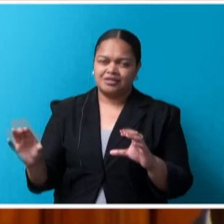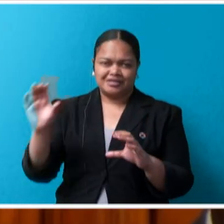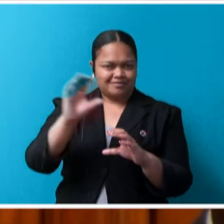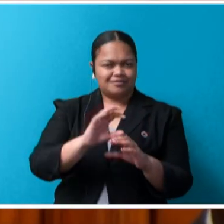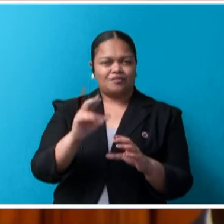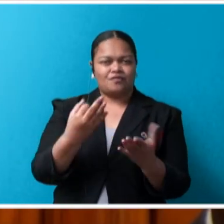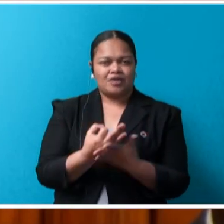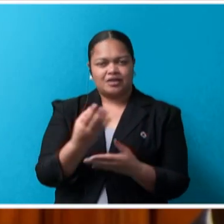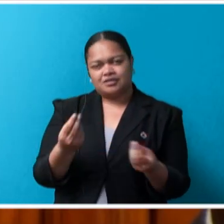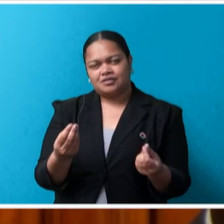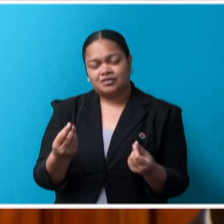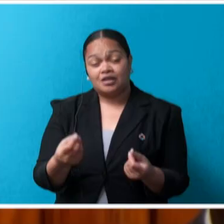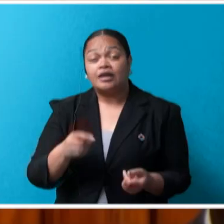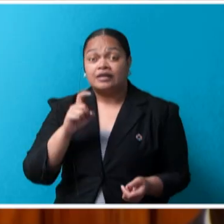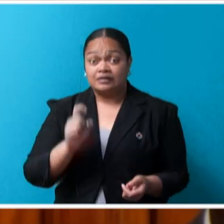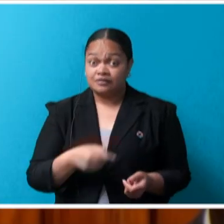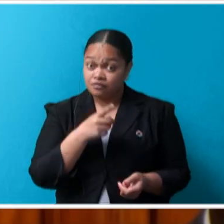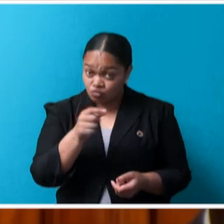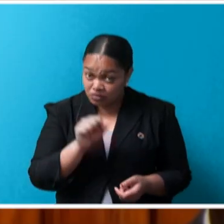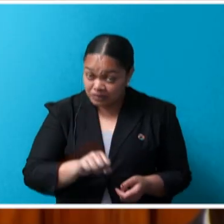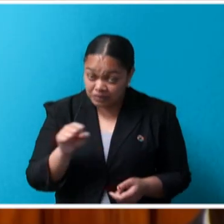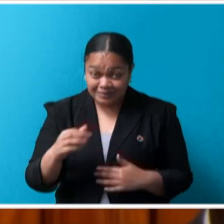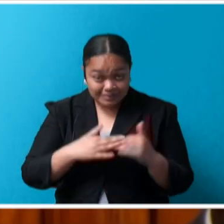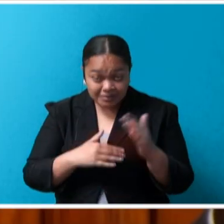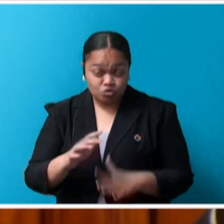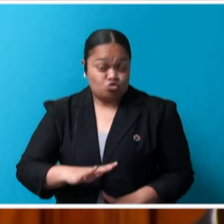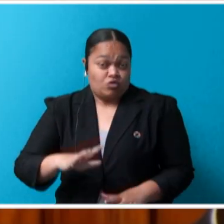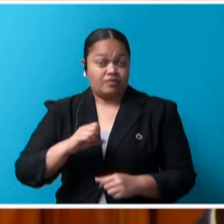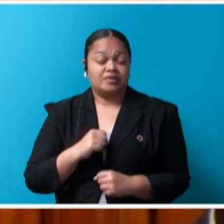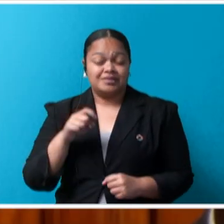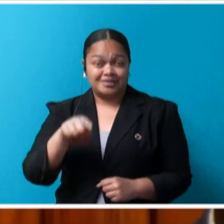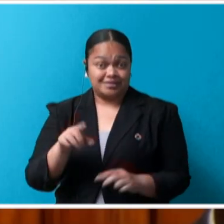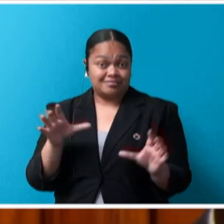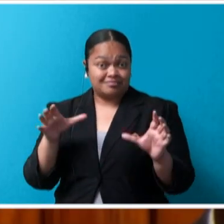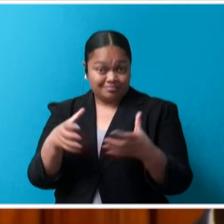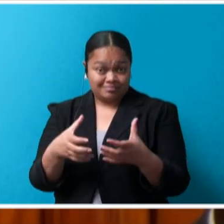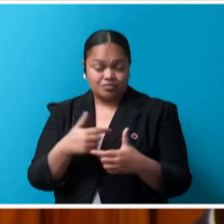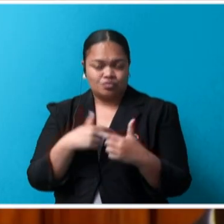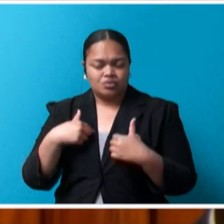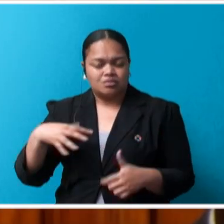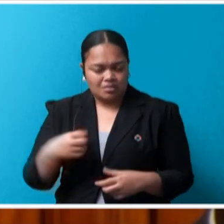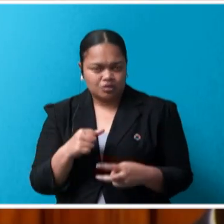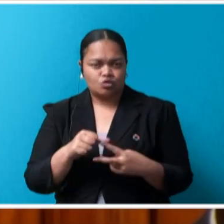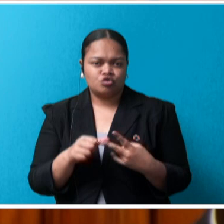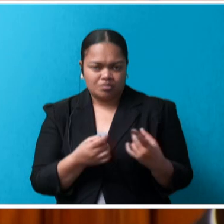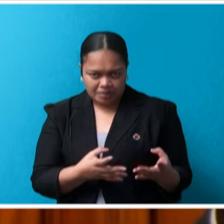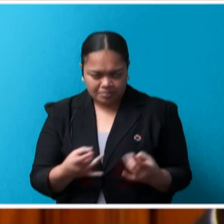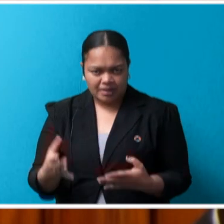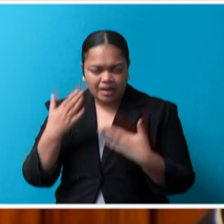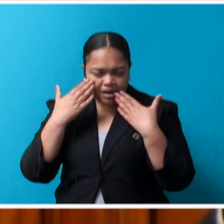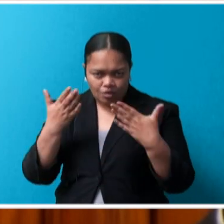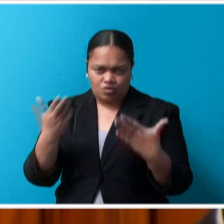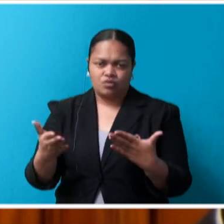Speaker, sir, if we are serious about rebuilding confidence in the cooperative movement, we must also be prepared to acknowledge and address